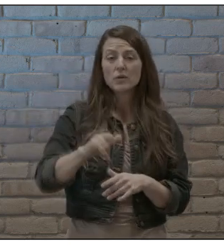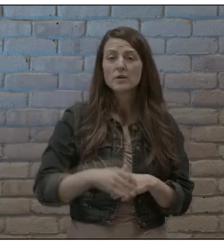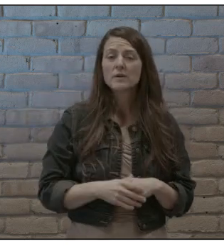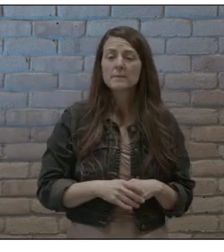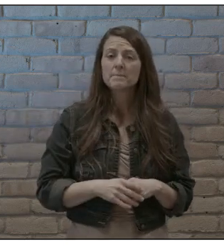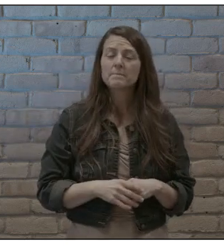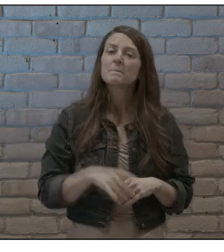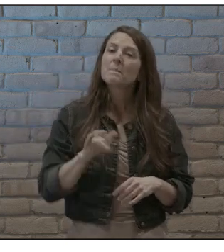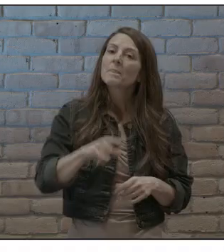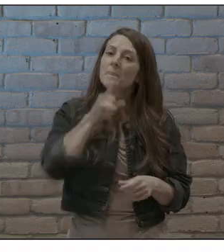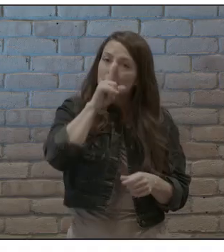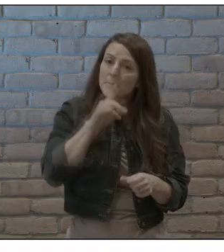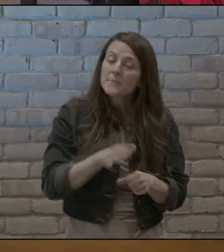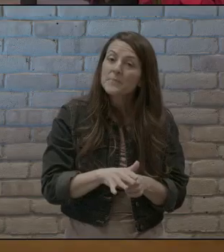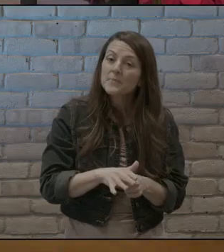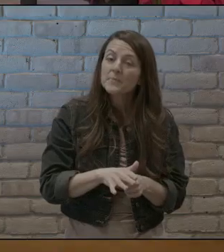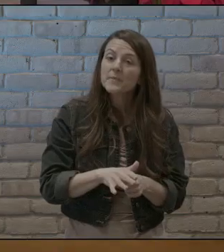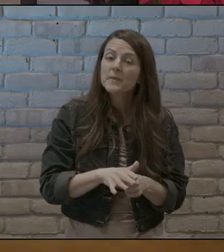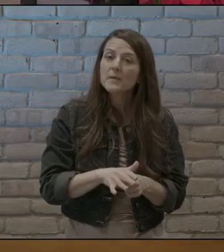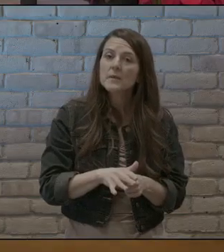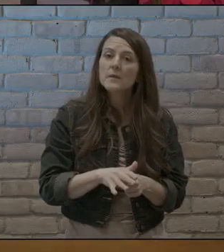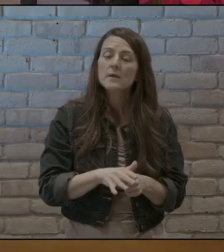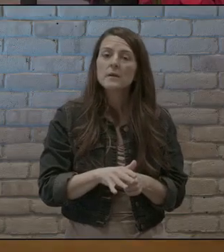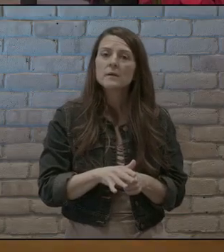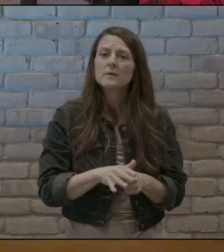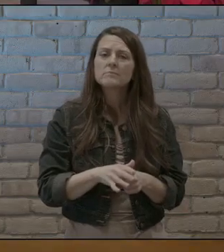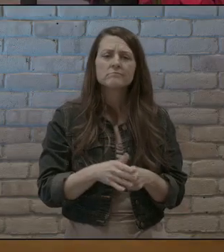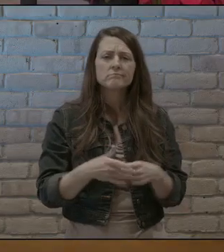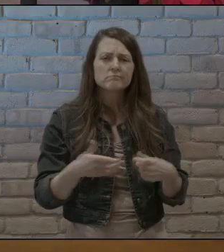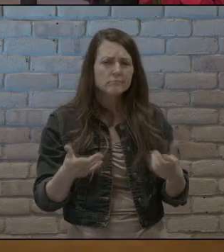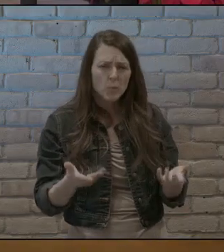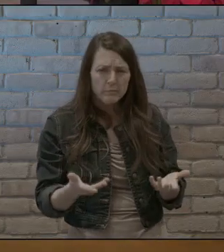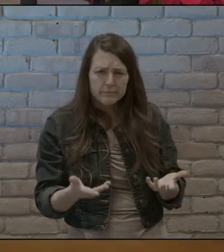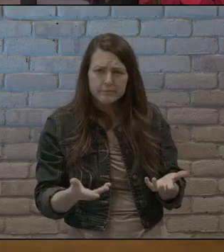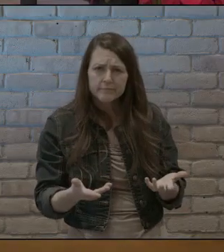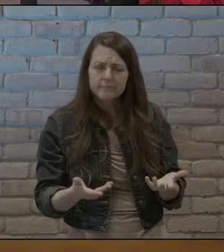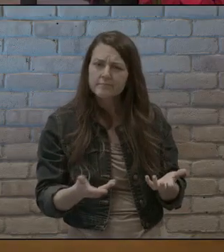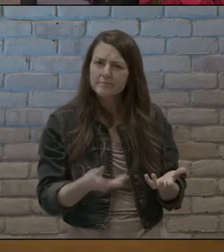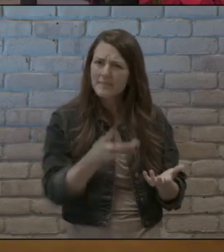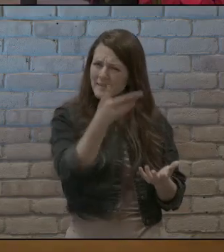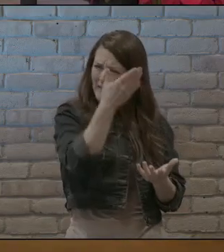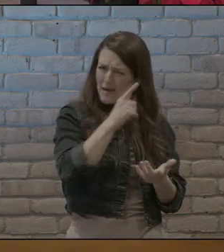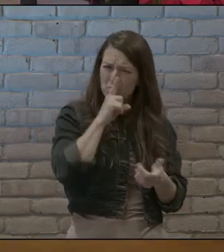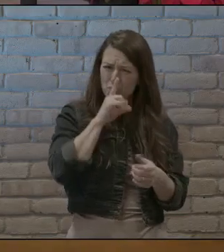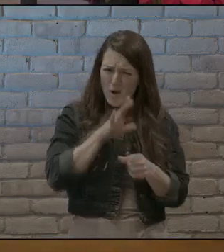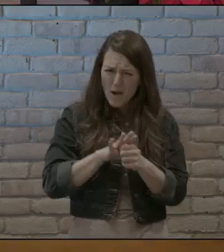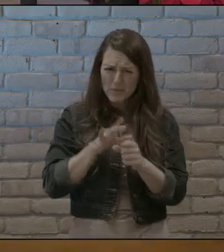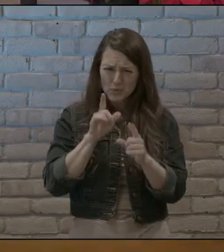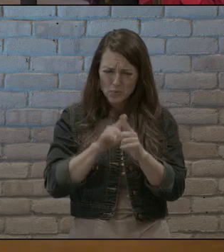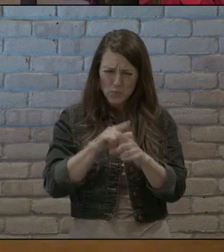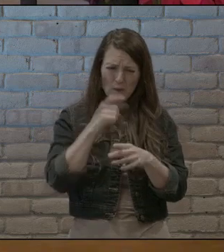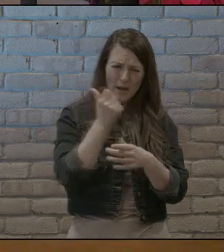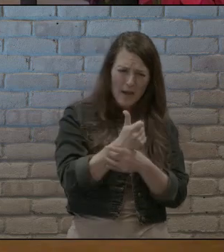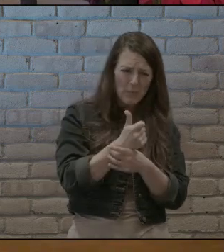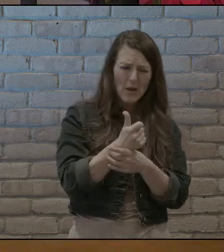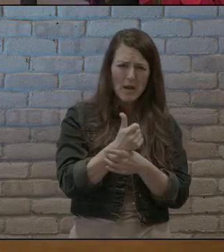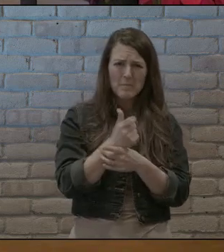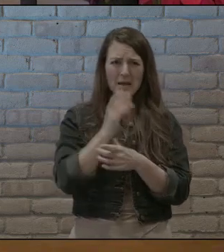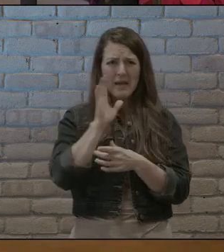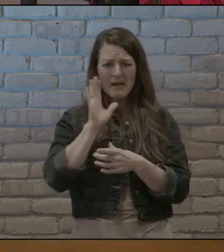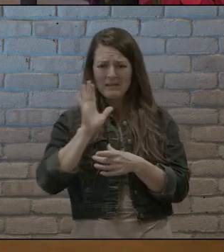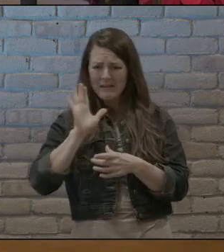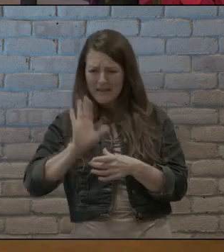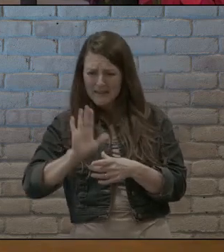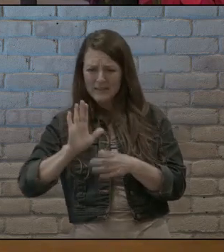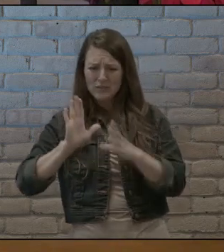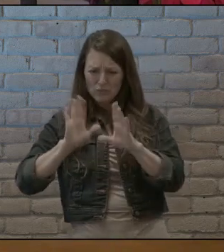This promise. What is this promise that God made to our ancestors, to Abraham and his children